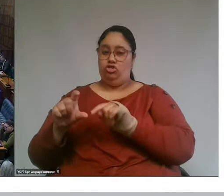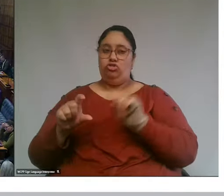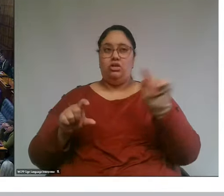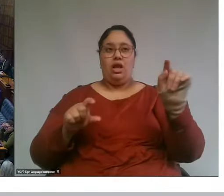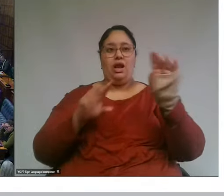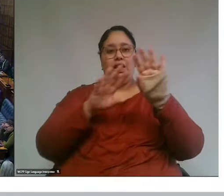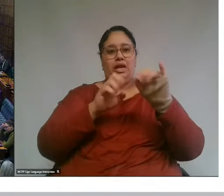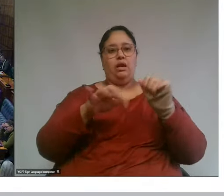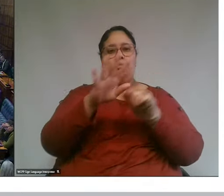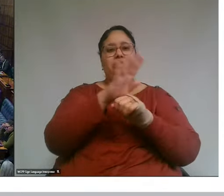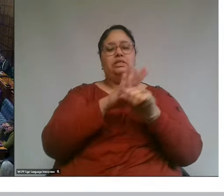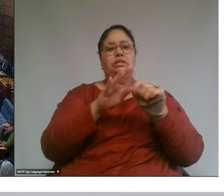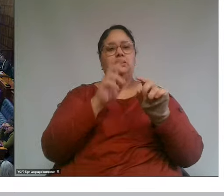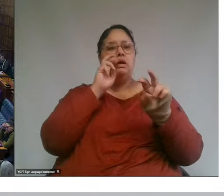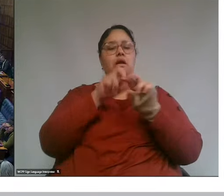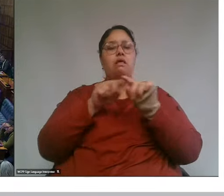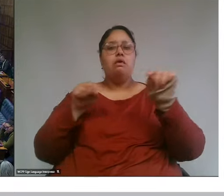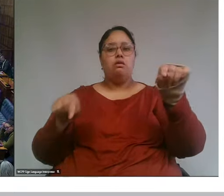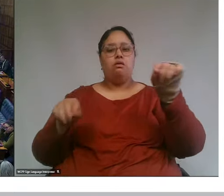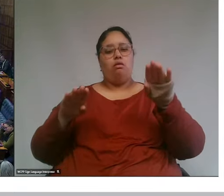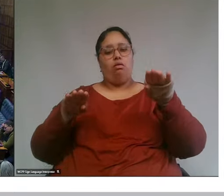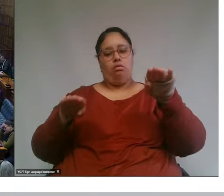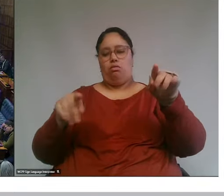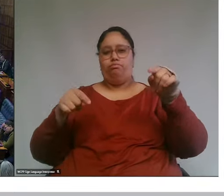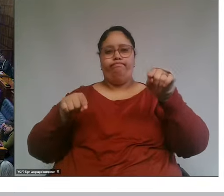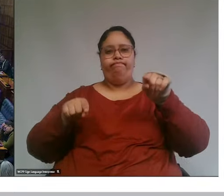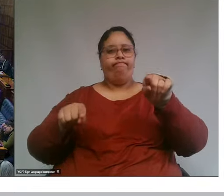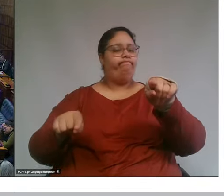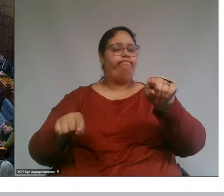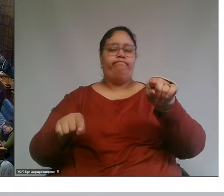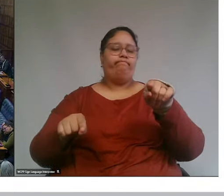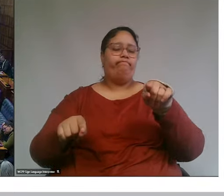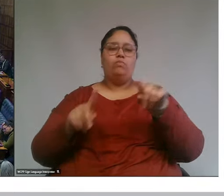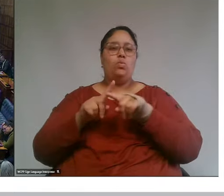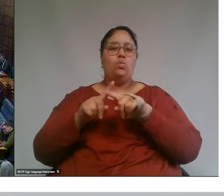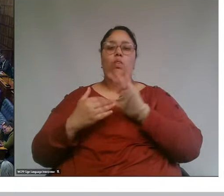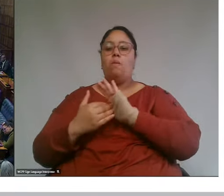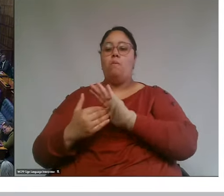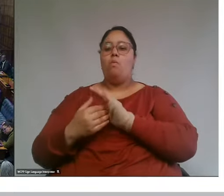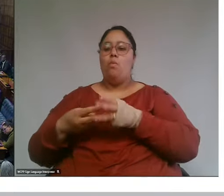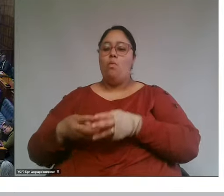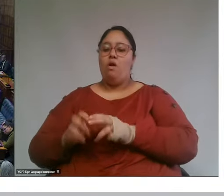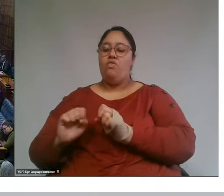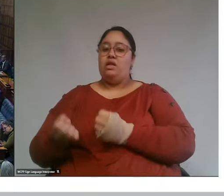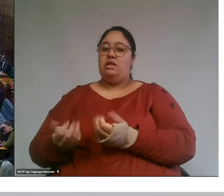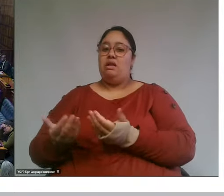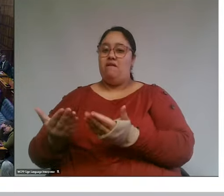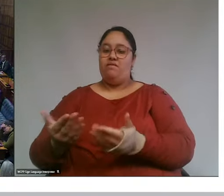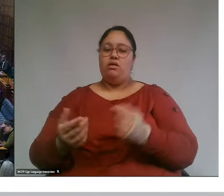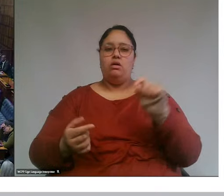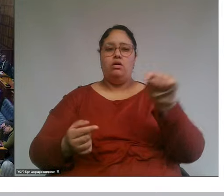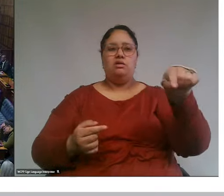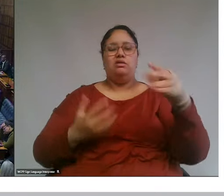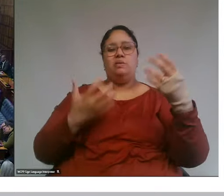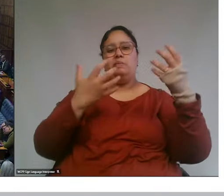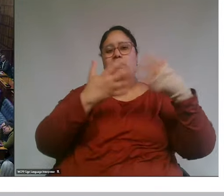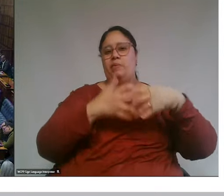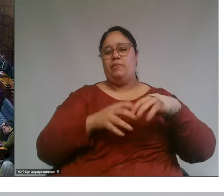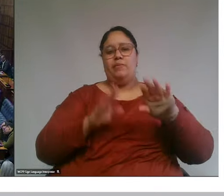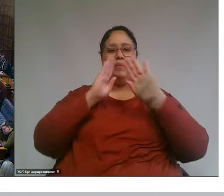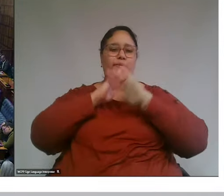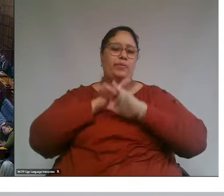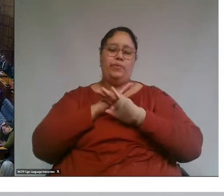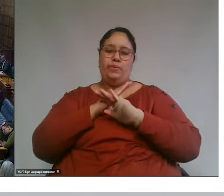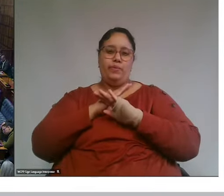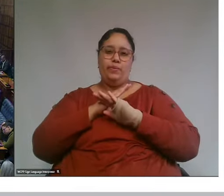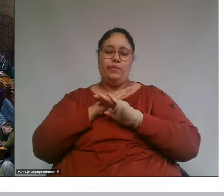require and also the modality in which they deliver um industry finds it particularly challenging um